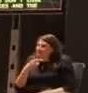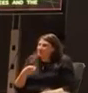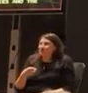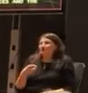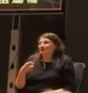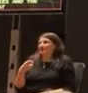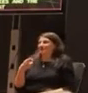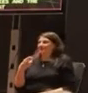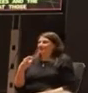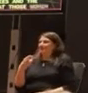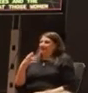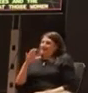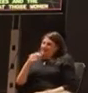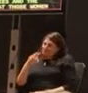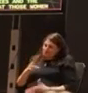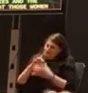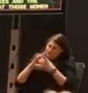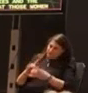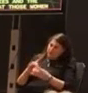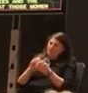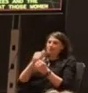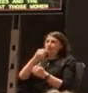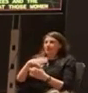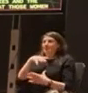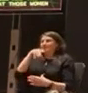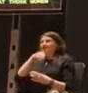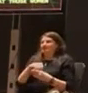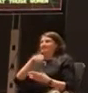and have developed in the CD?